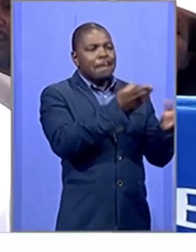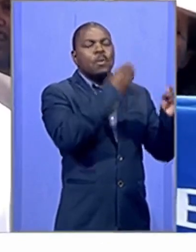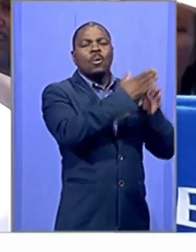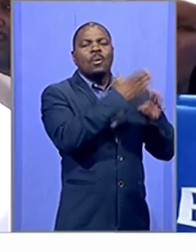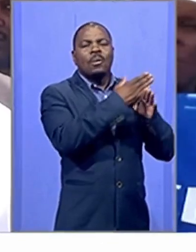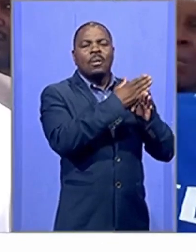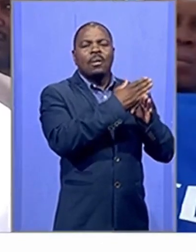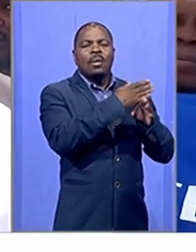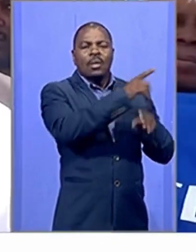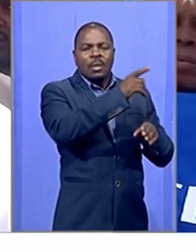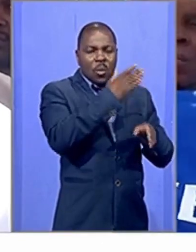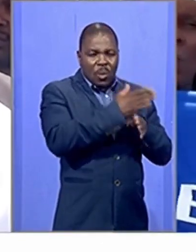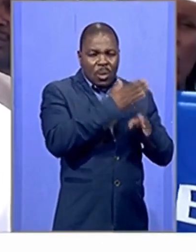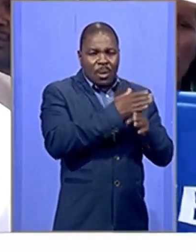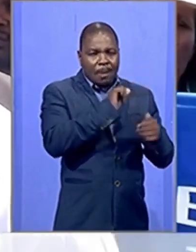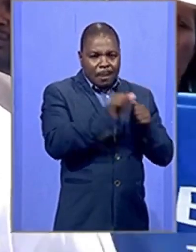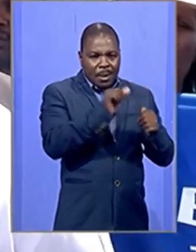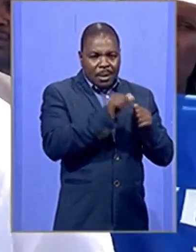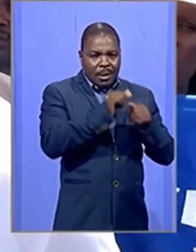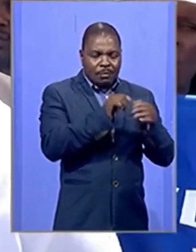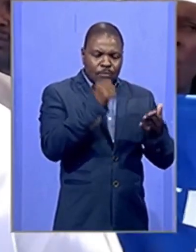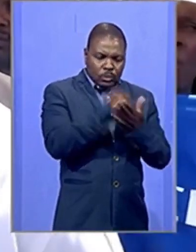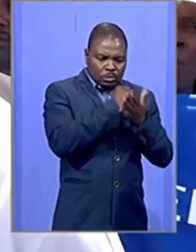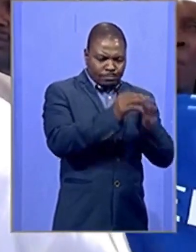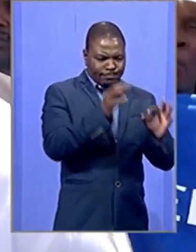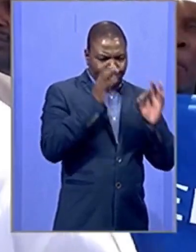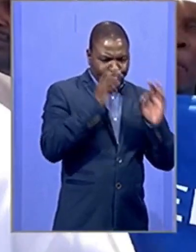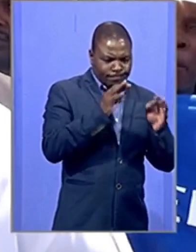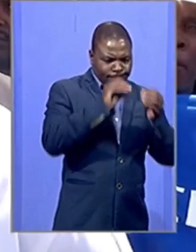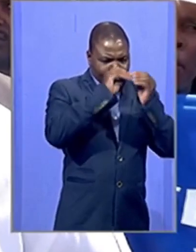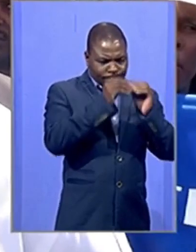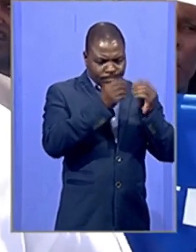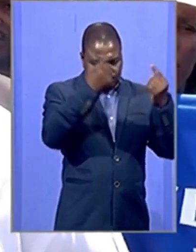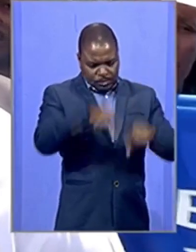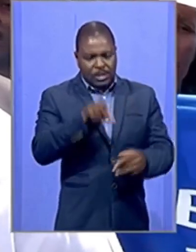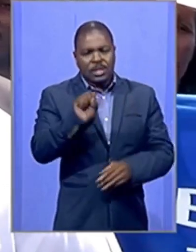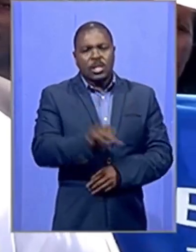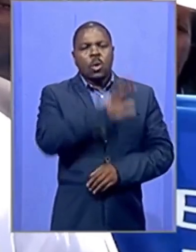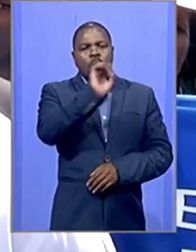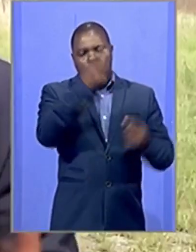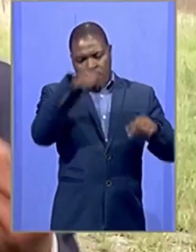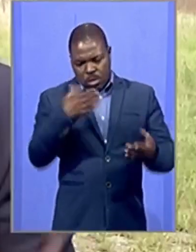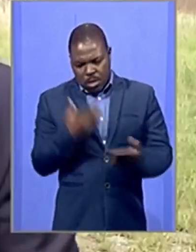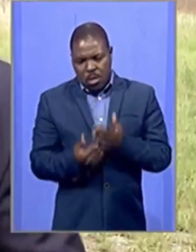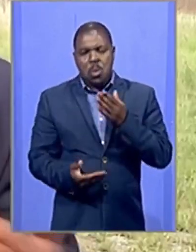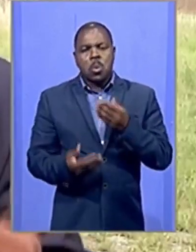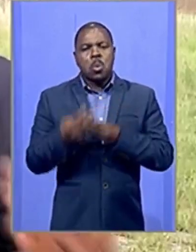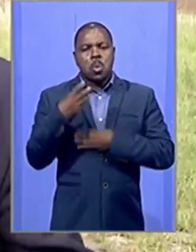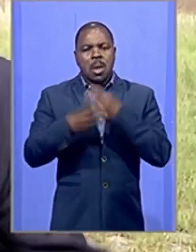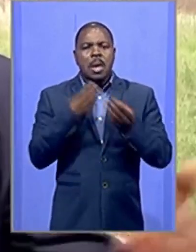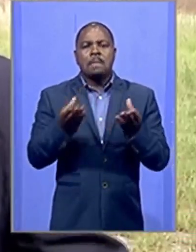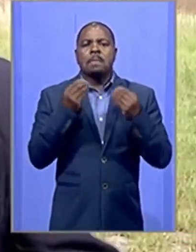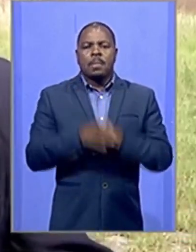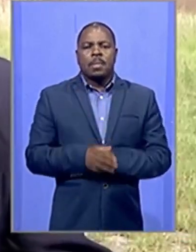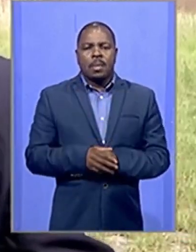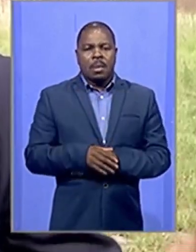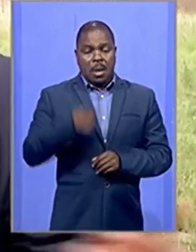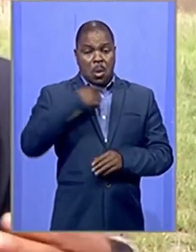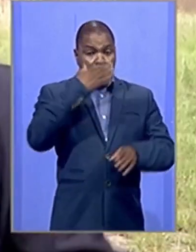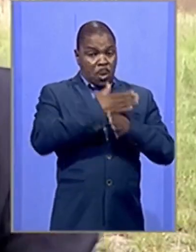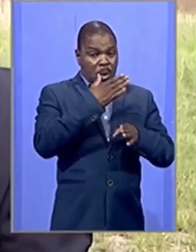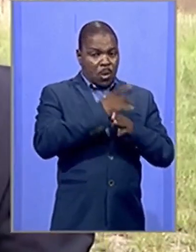lokela gore Basotho ba fumane mesebetsi ba bolokisetse tokomane tsa bona tse nepaetseng tsa South Africa hobane ke hona mo ba ka thola mesebetsi teng. Nna mosebetsi wa bona go bona gore Basotho ba